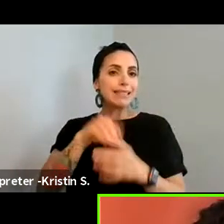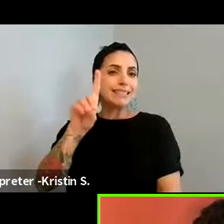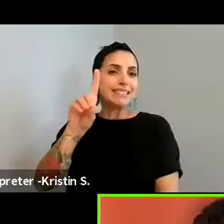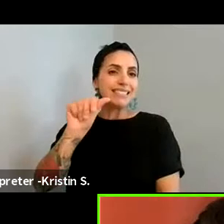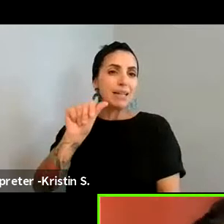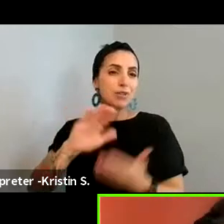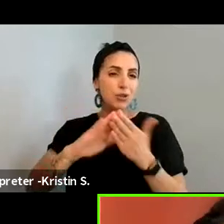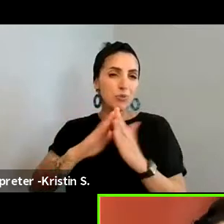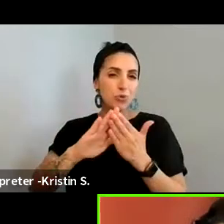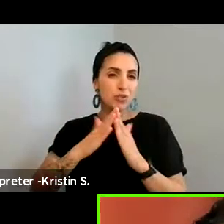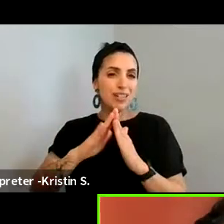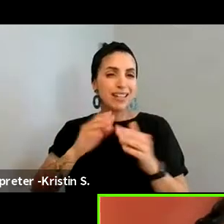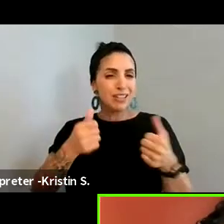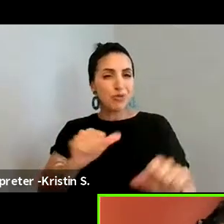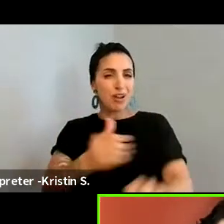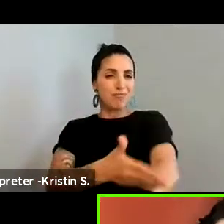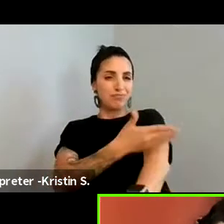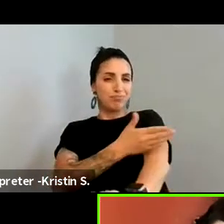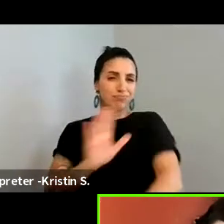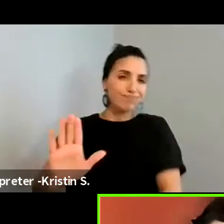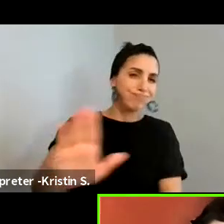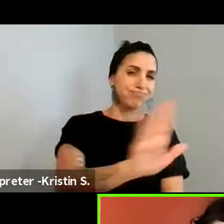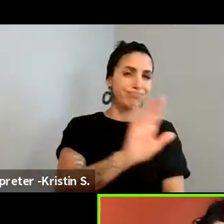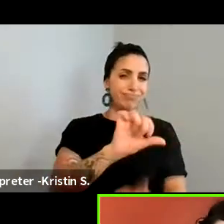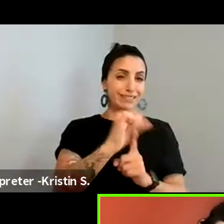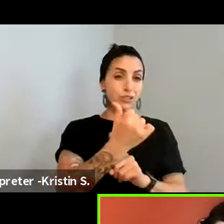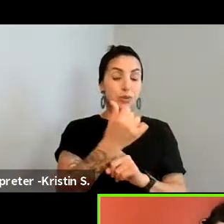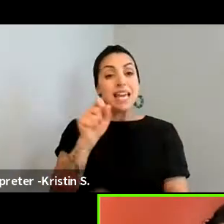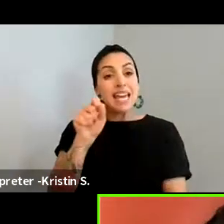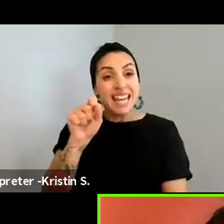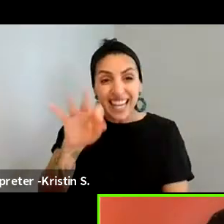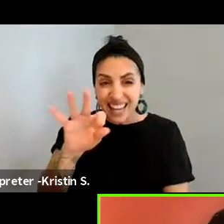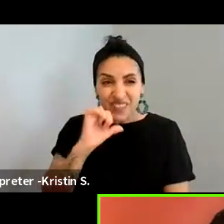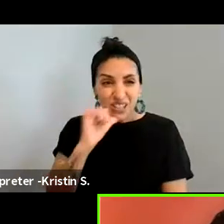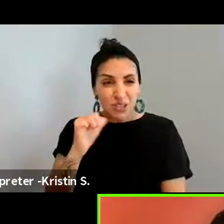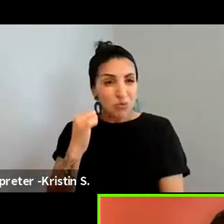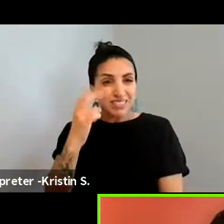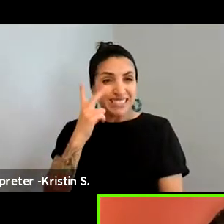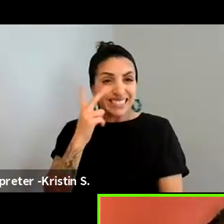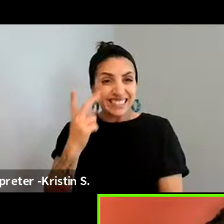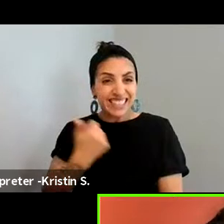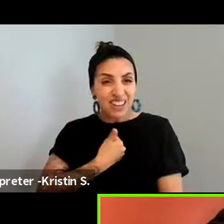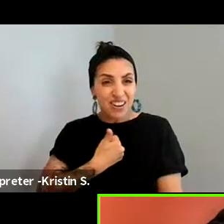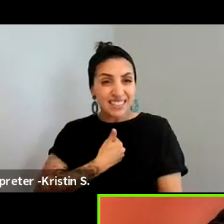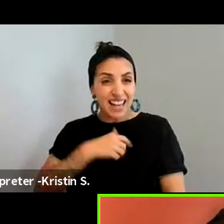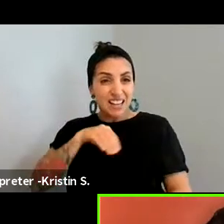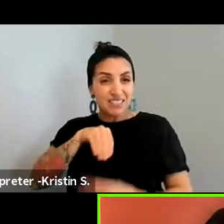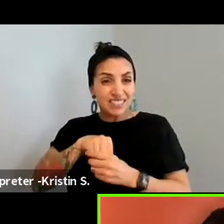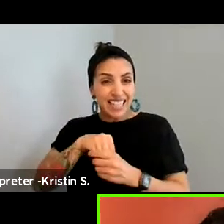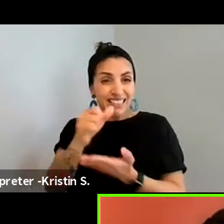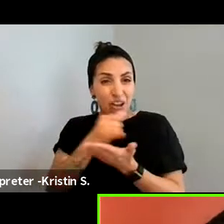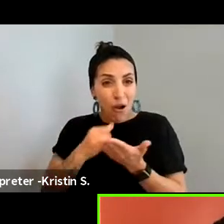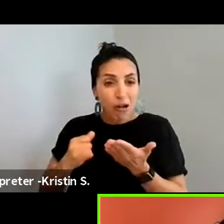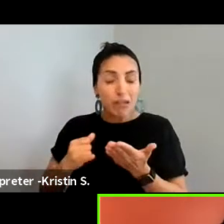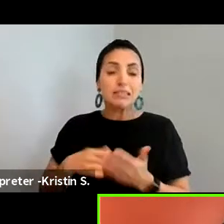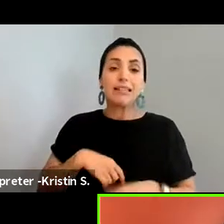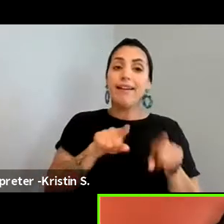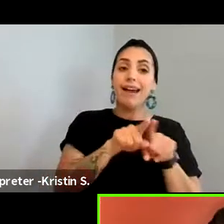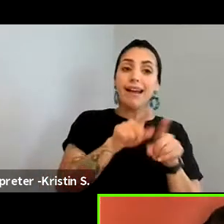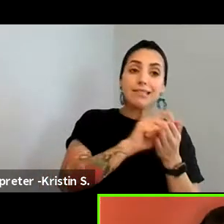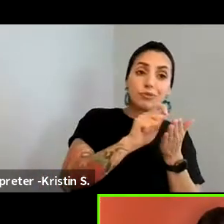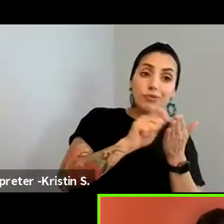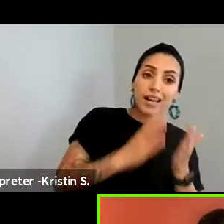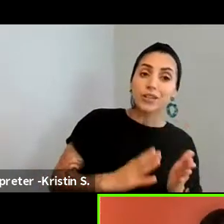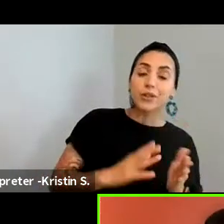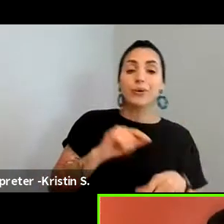Diana says, if we don't see ourselves represented in the arts, whether it's as a writer, an